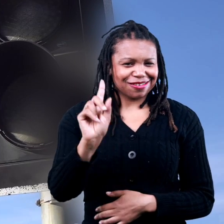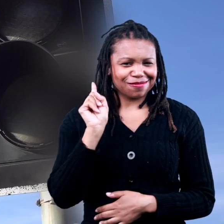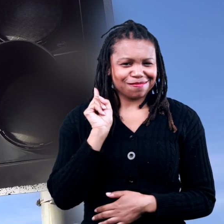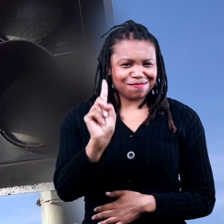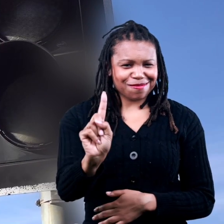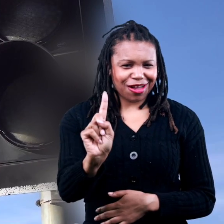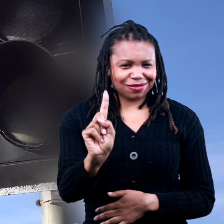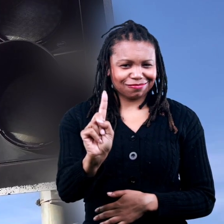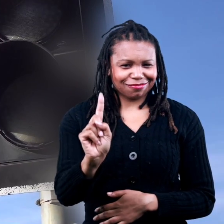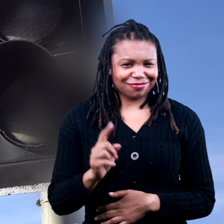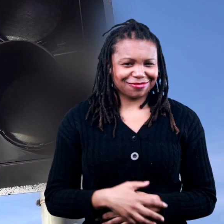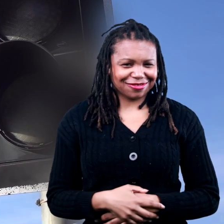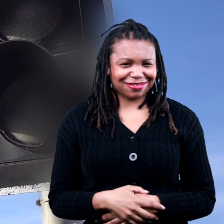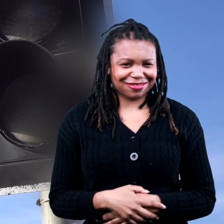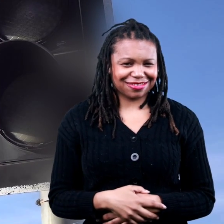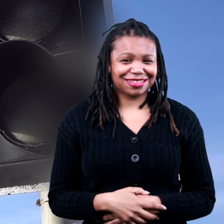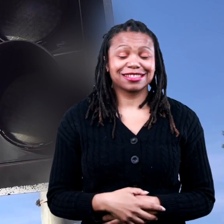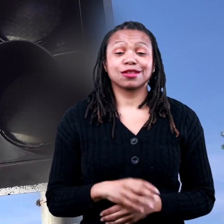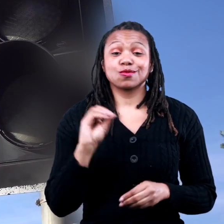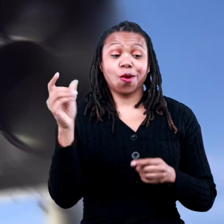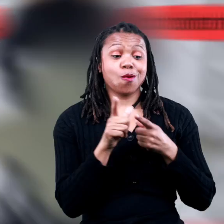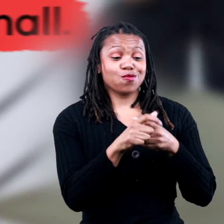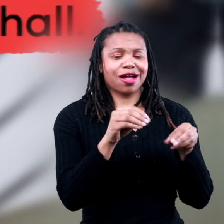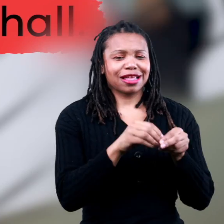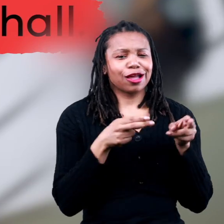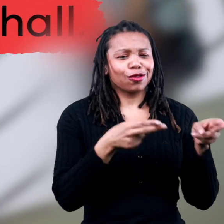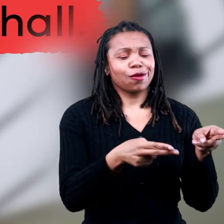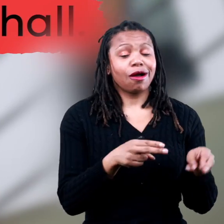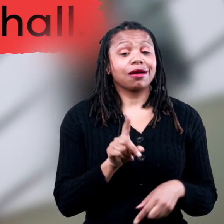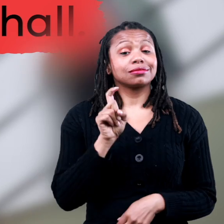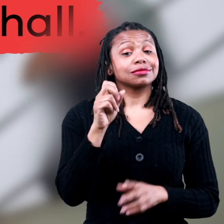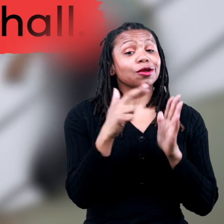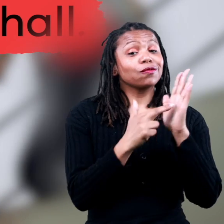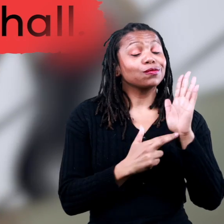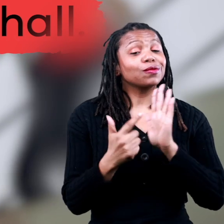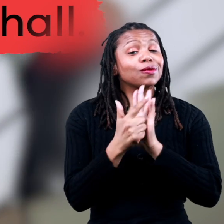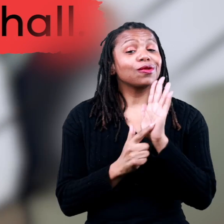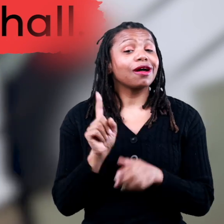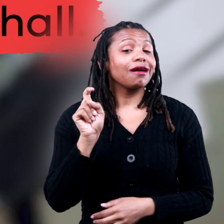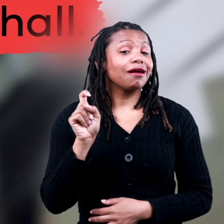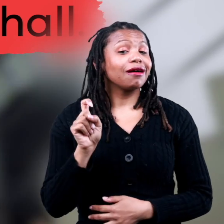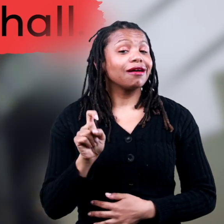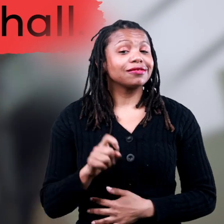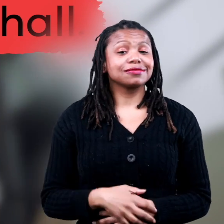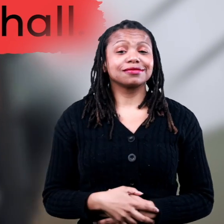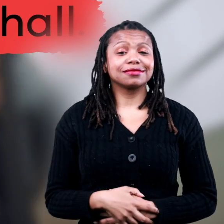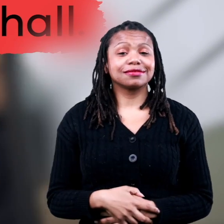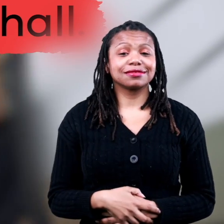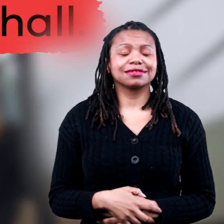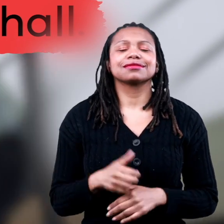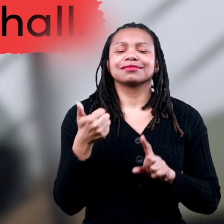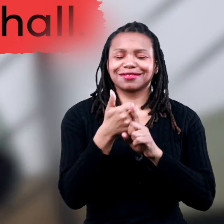3, 2, 1. No running in the hall.